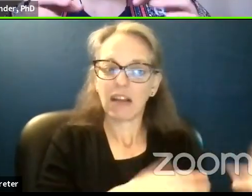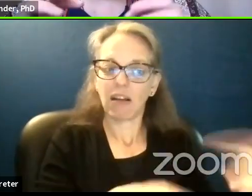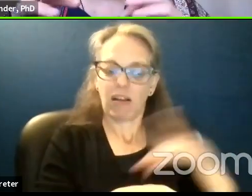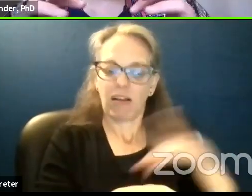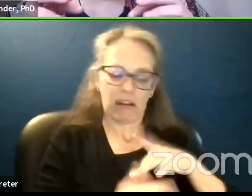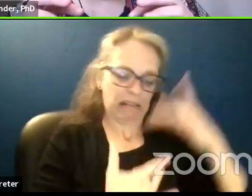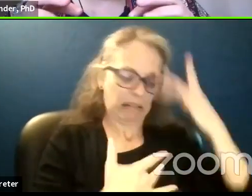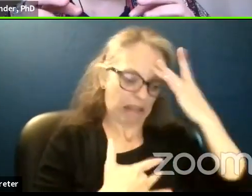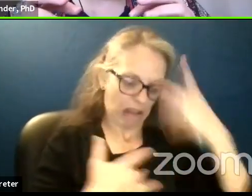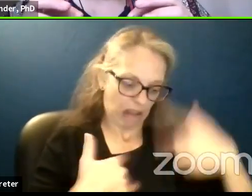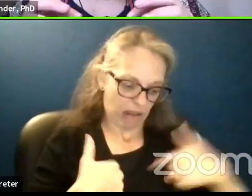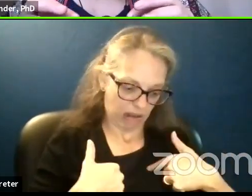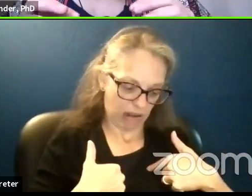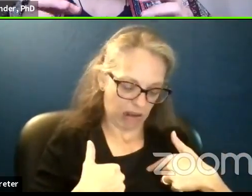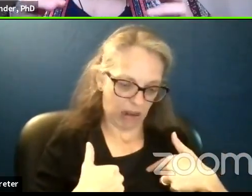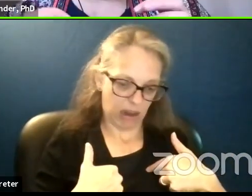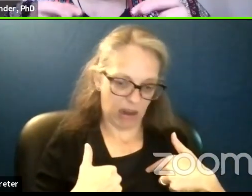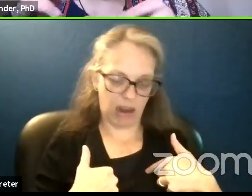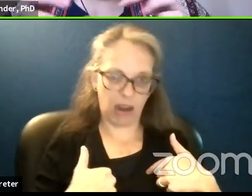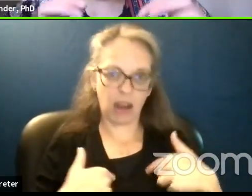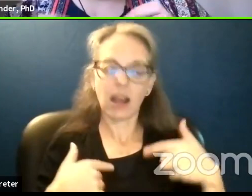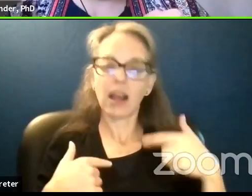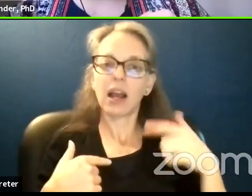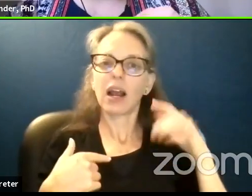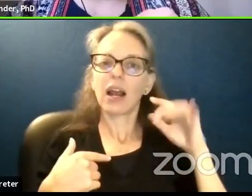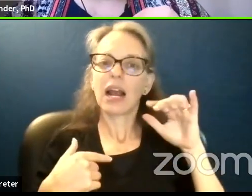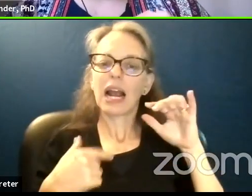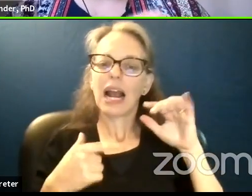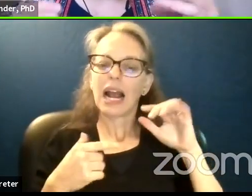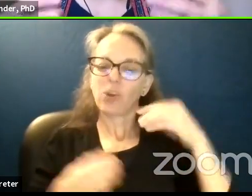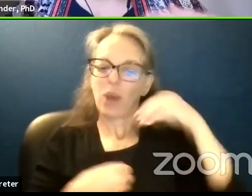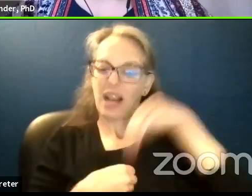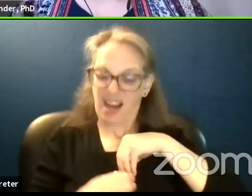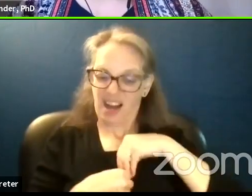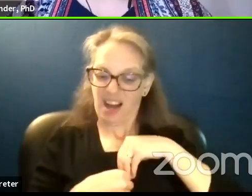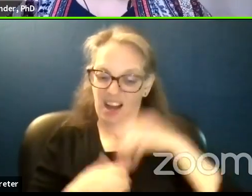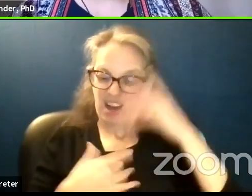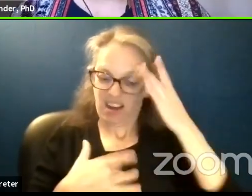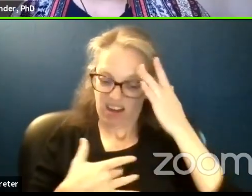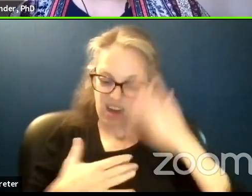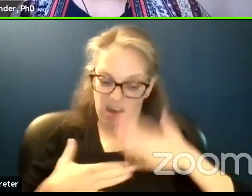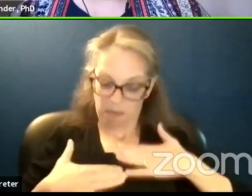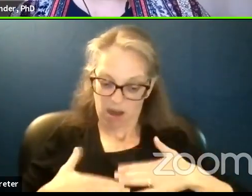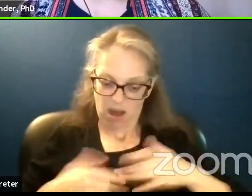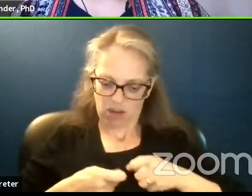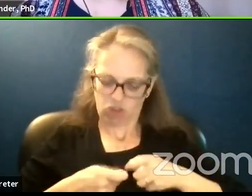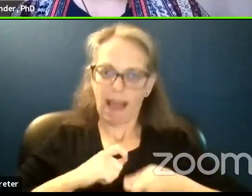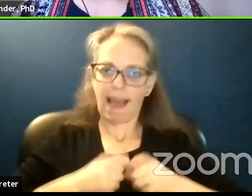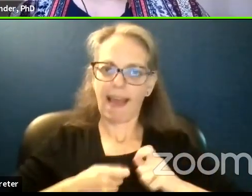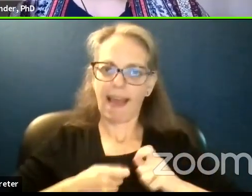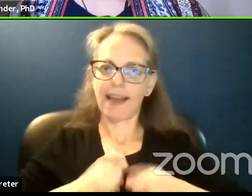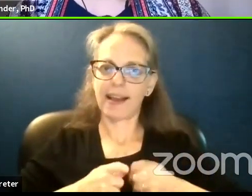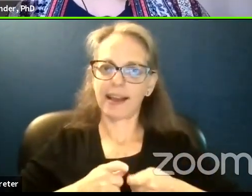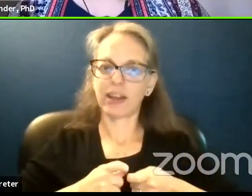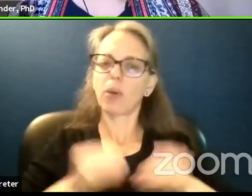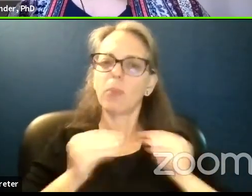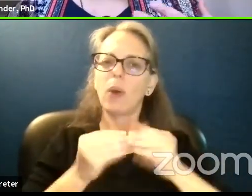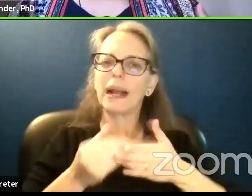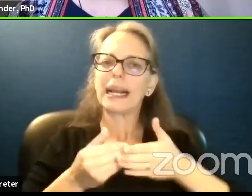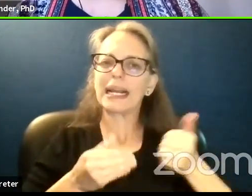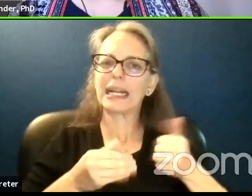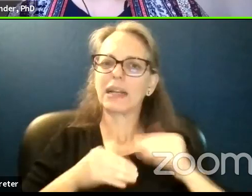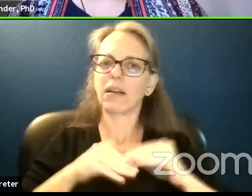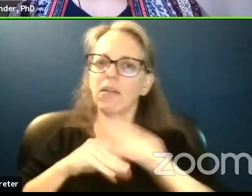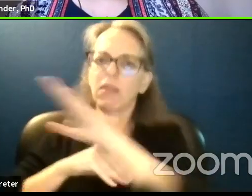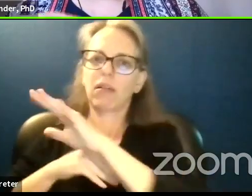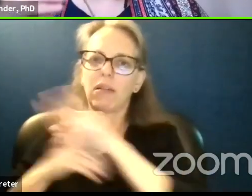made the virus change a little bit to make it easier to get to humans. And